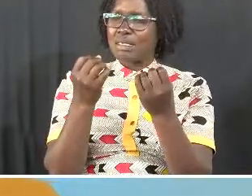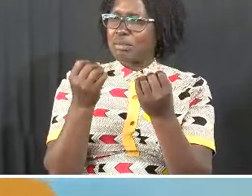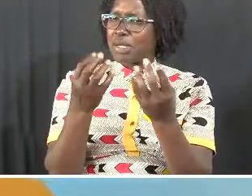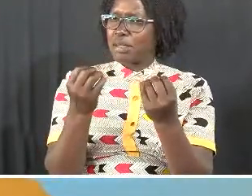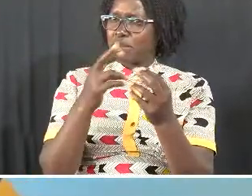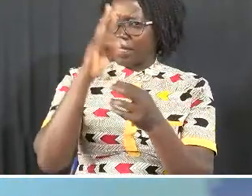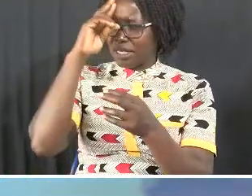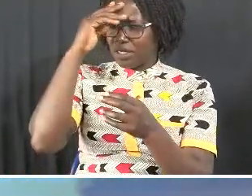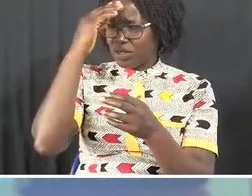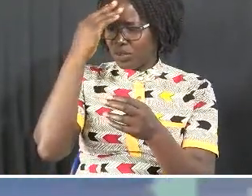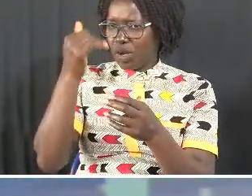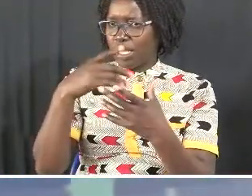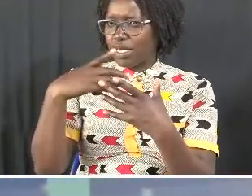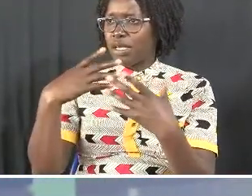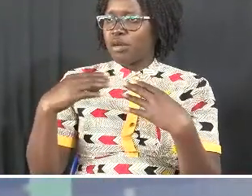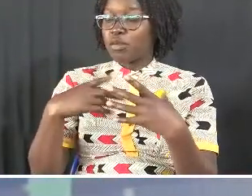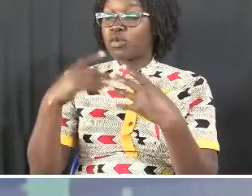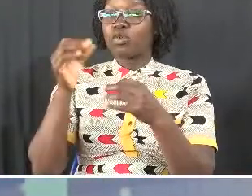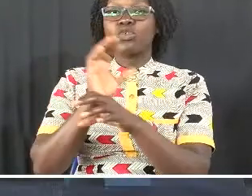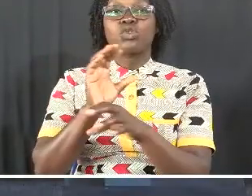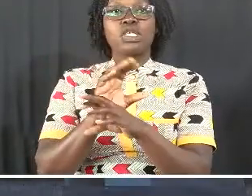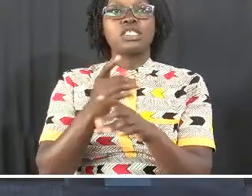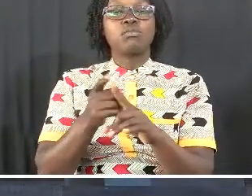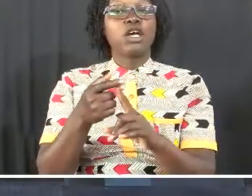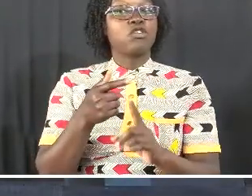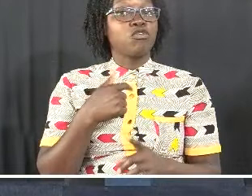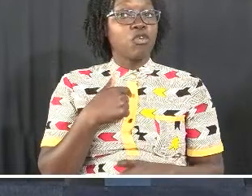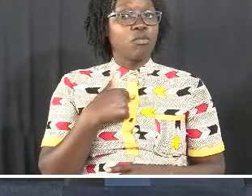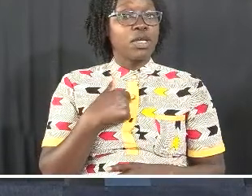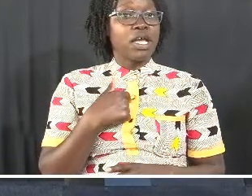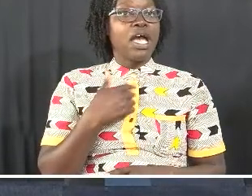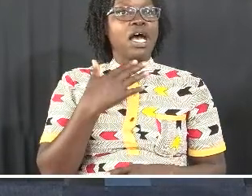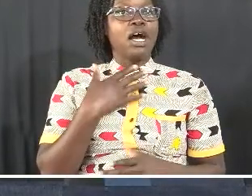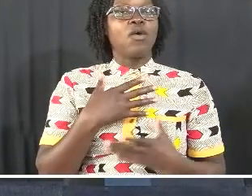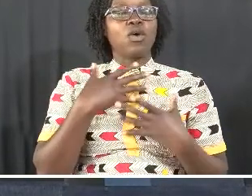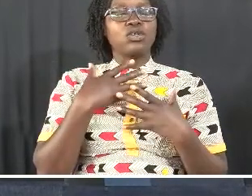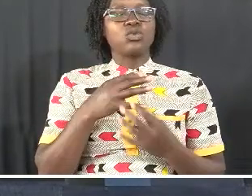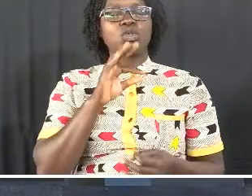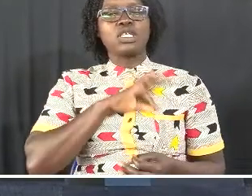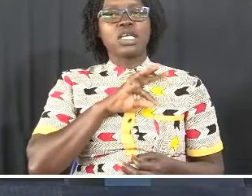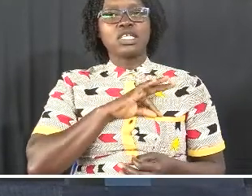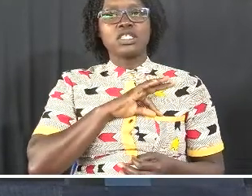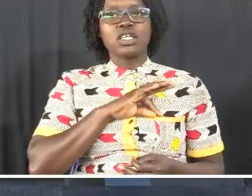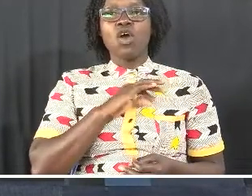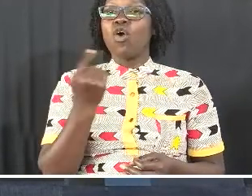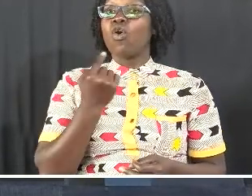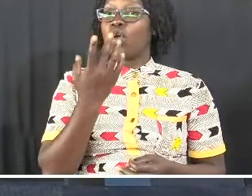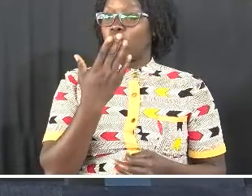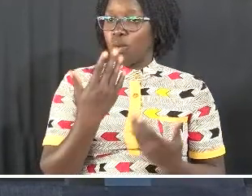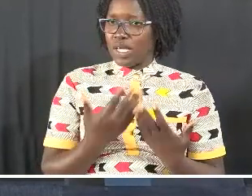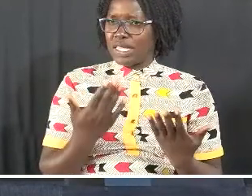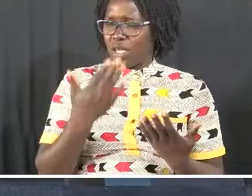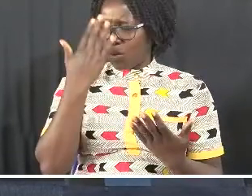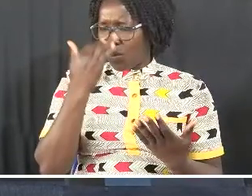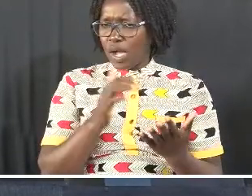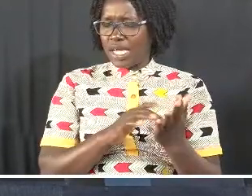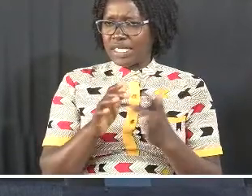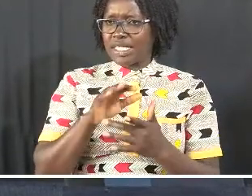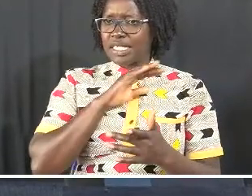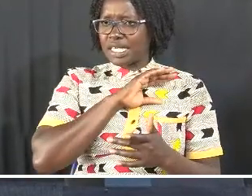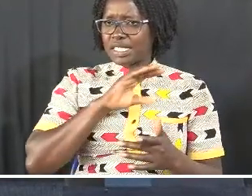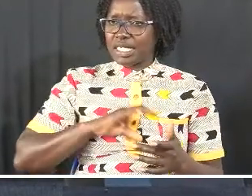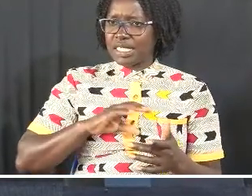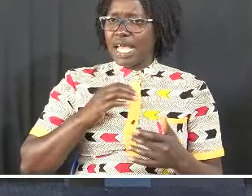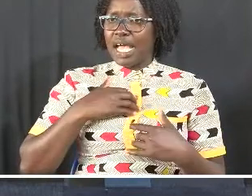many reasons why people go to church. But for me, I want to get to know only one thing. Why did Jesus Christ have to